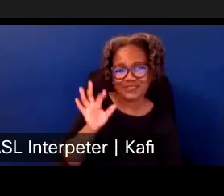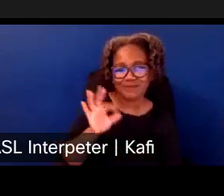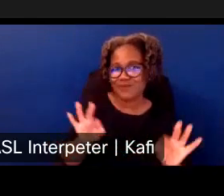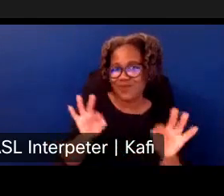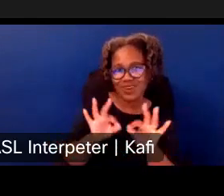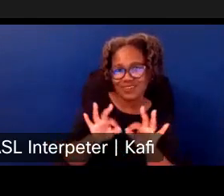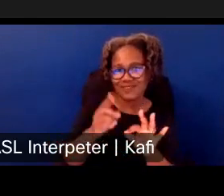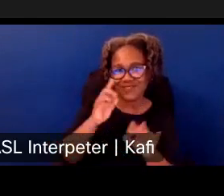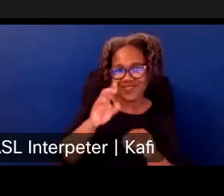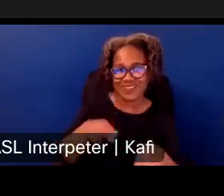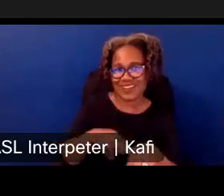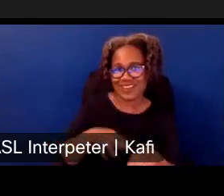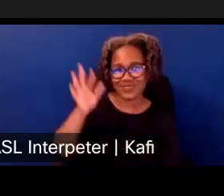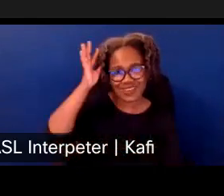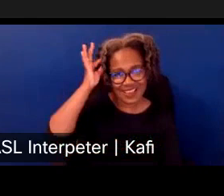Lee?